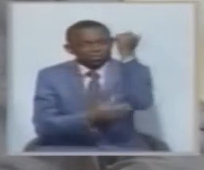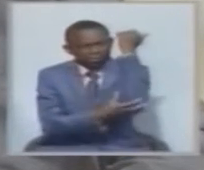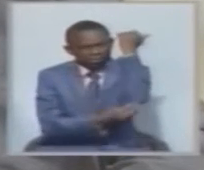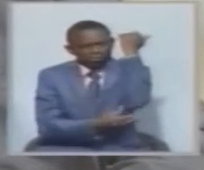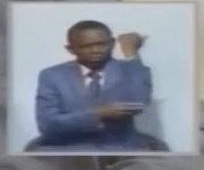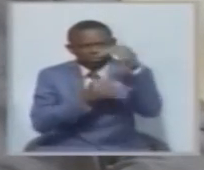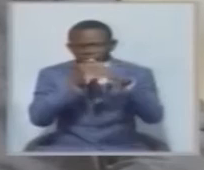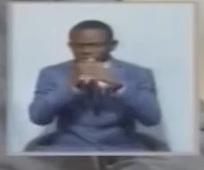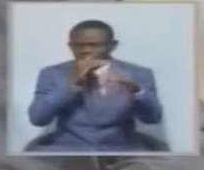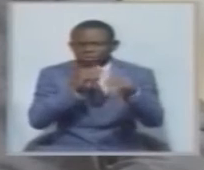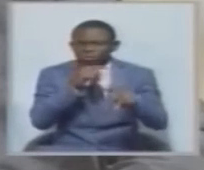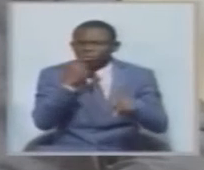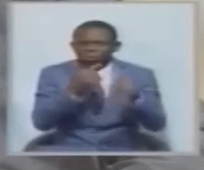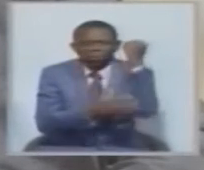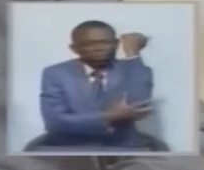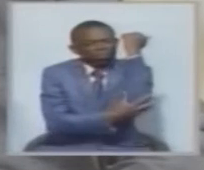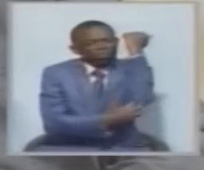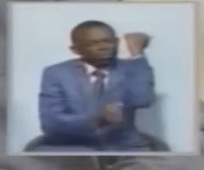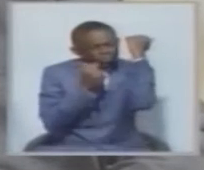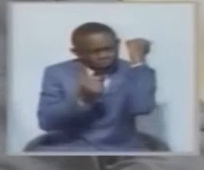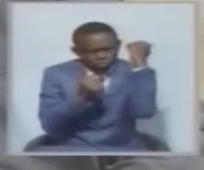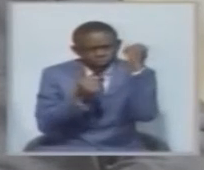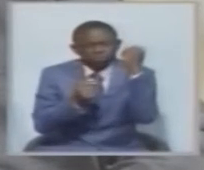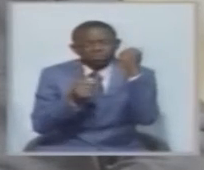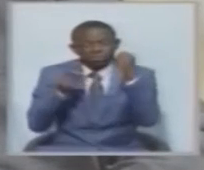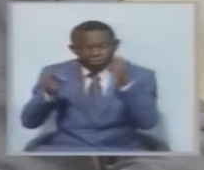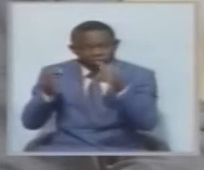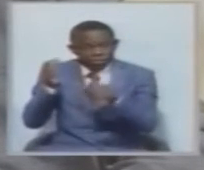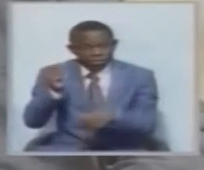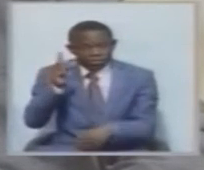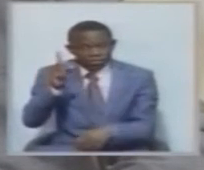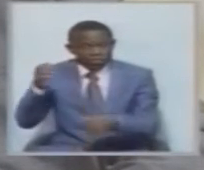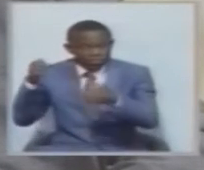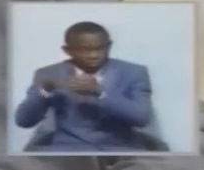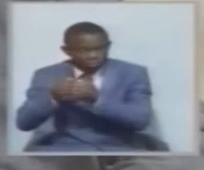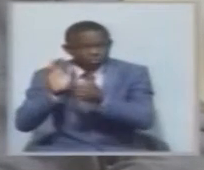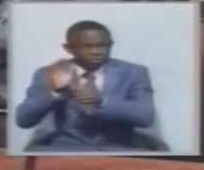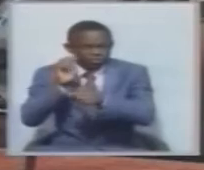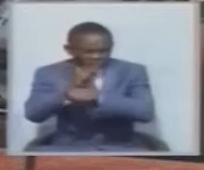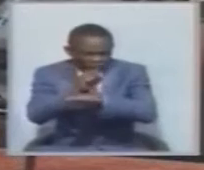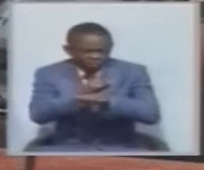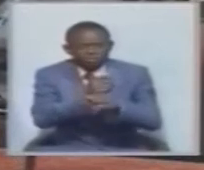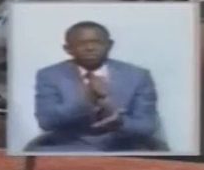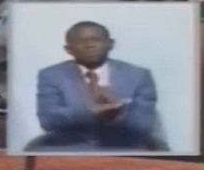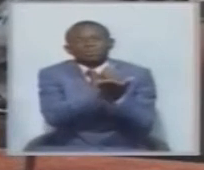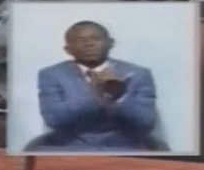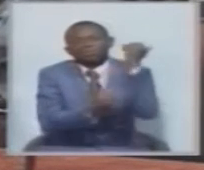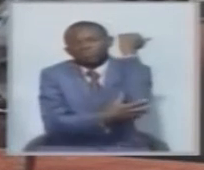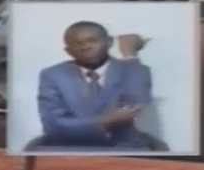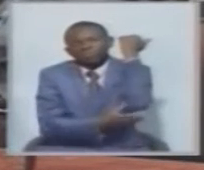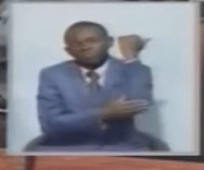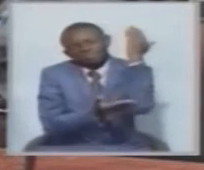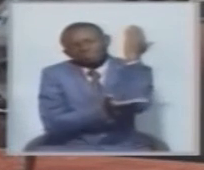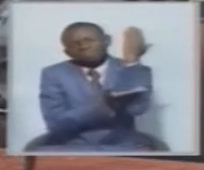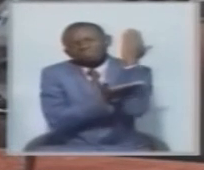poverty, being reduced because of the contribution of the bank. Now, you did outline the areas that the bank has